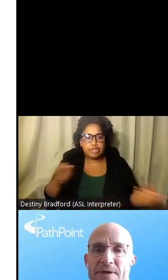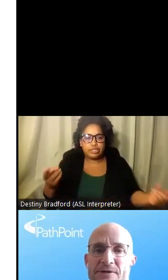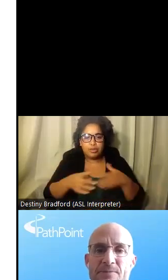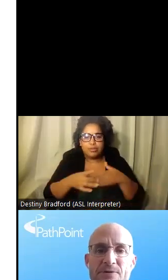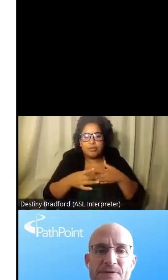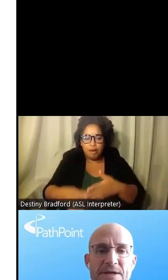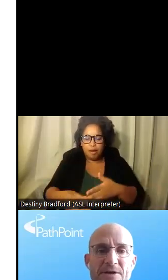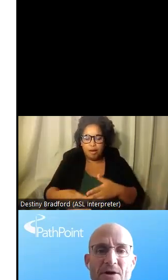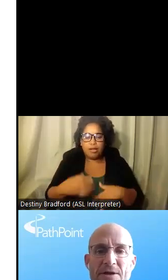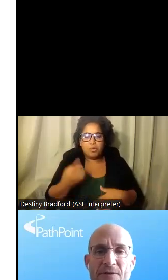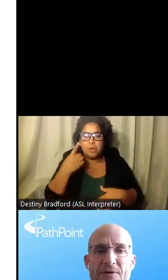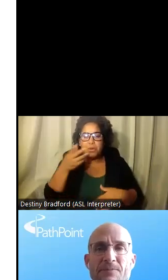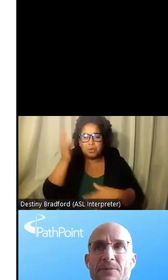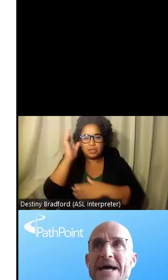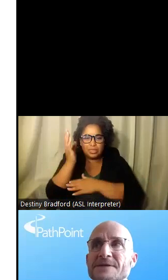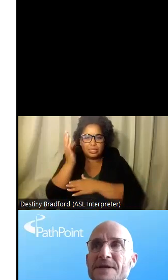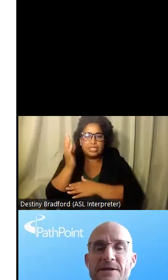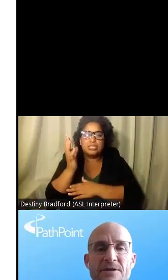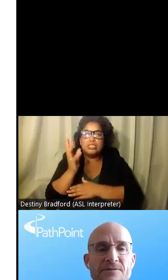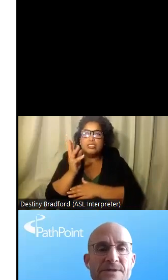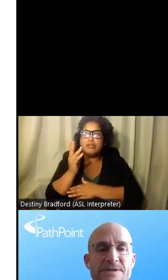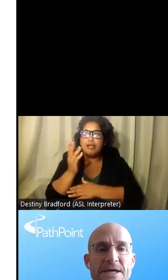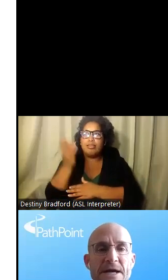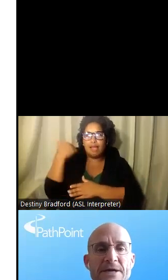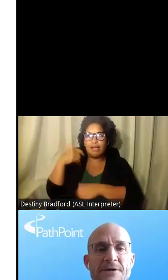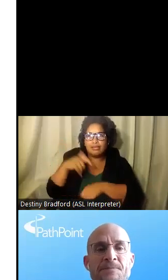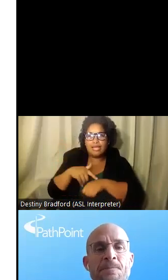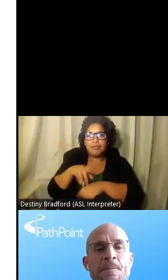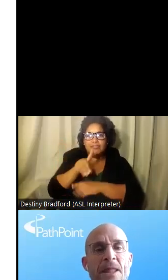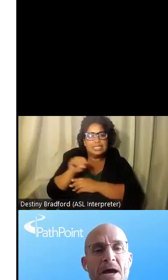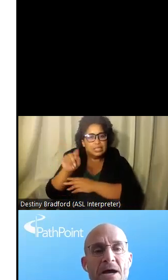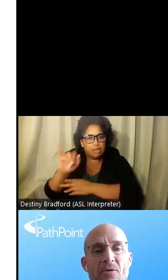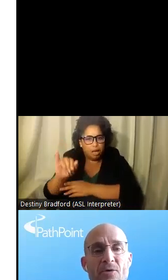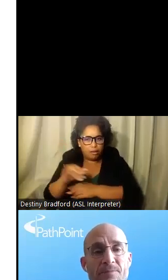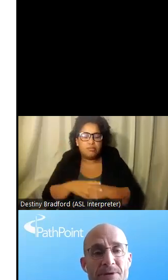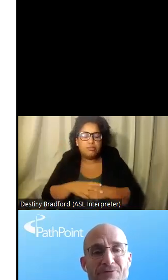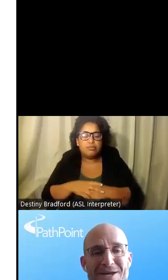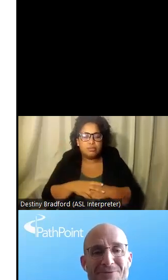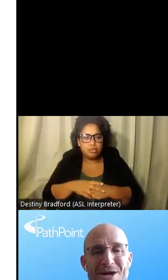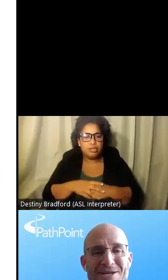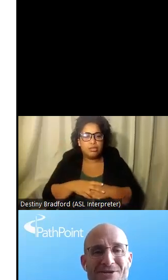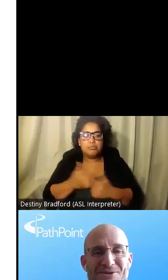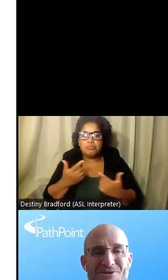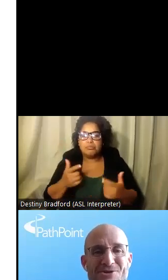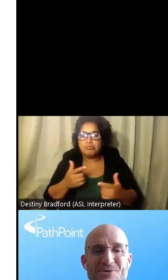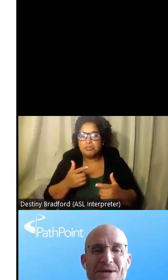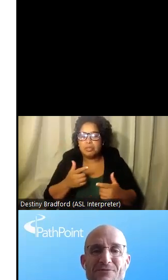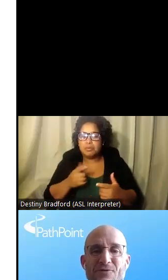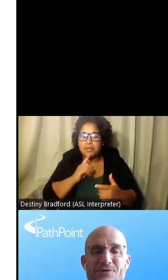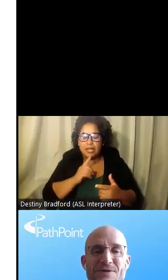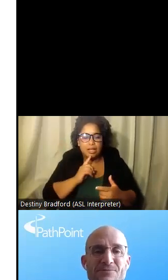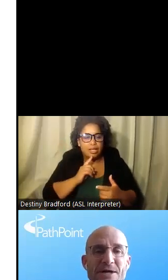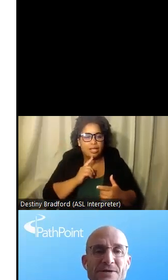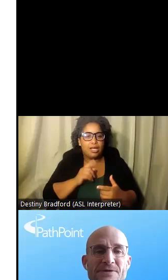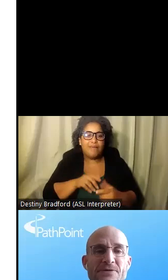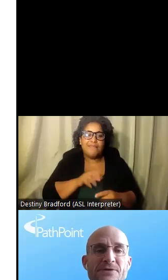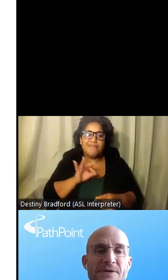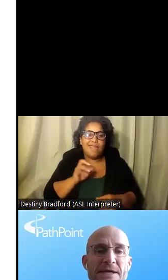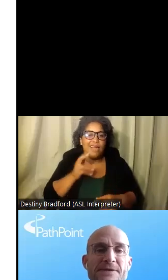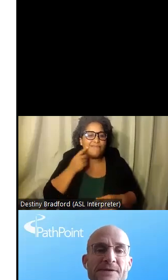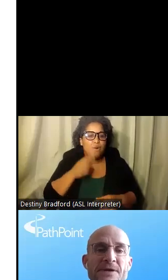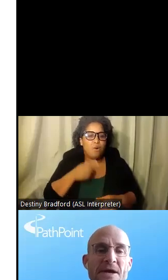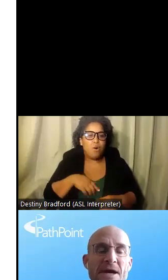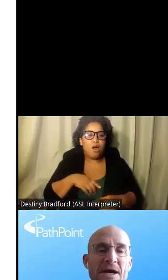one of the things we presented on in the last cycle of DTI. We're a big fan of Project Search. We have 14 Project